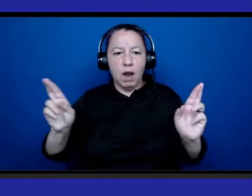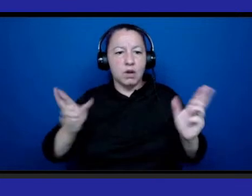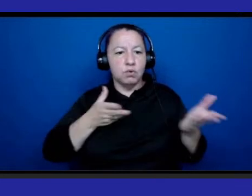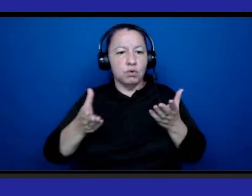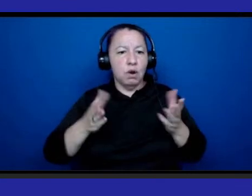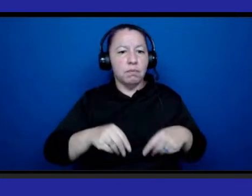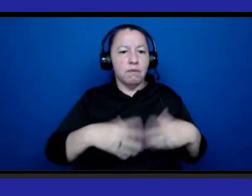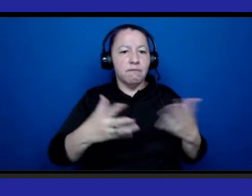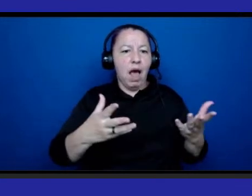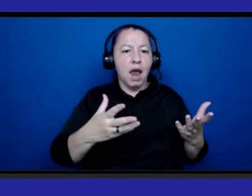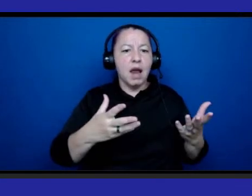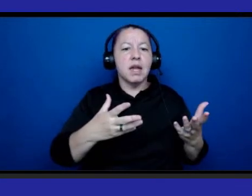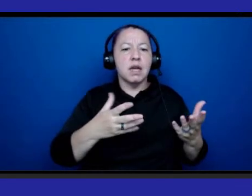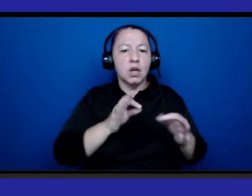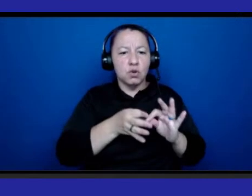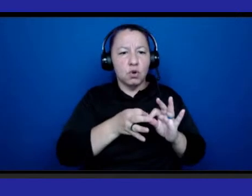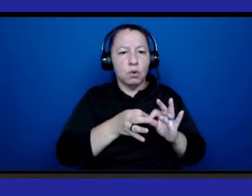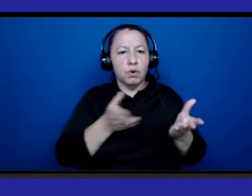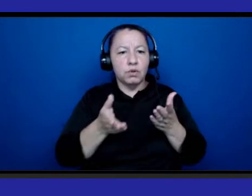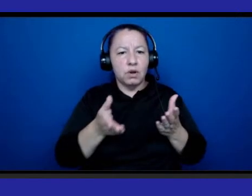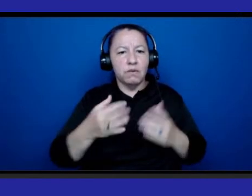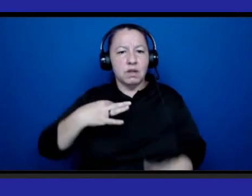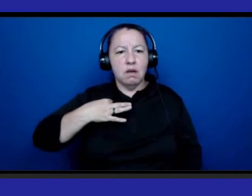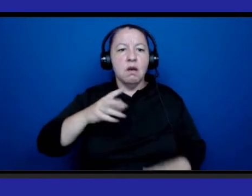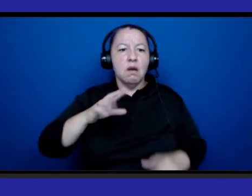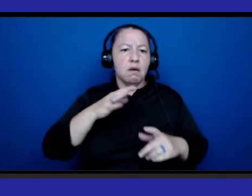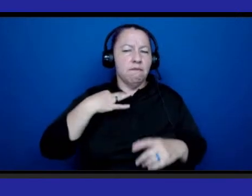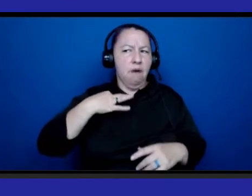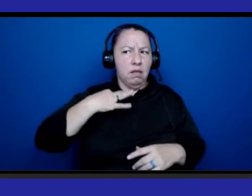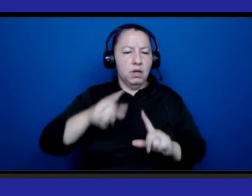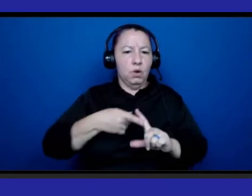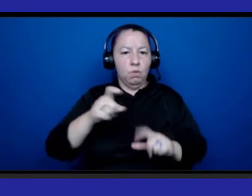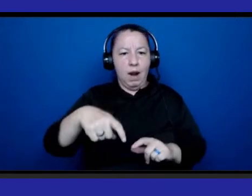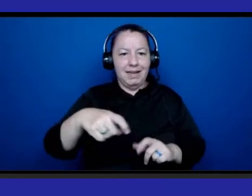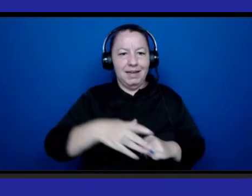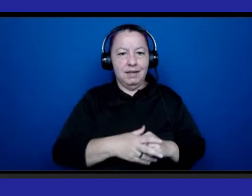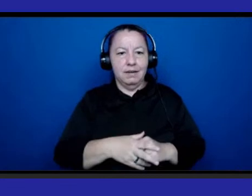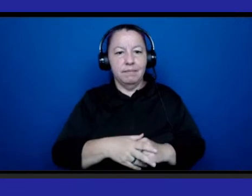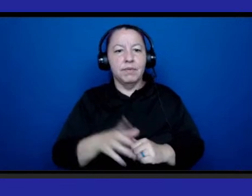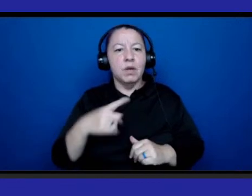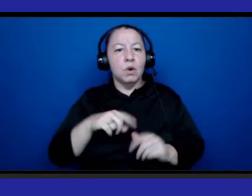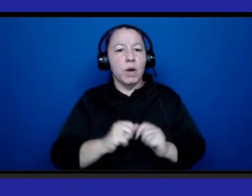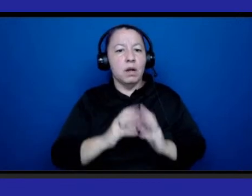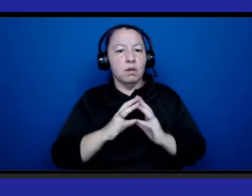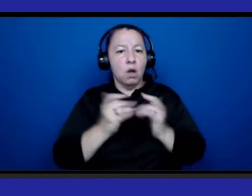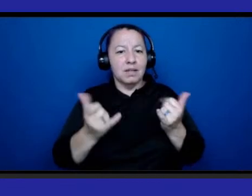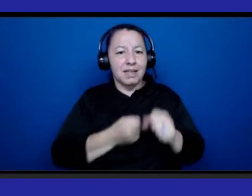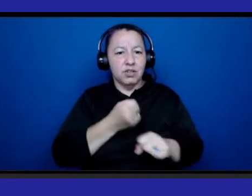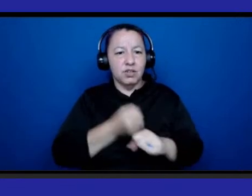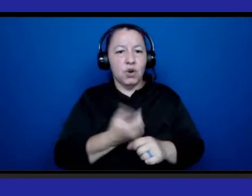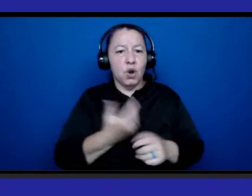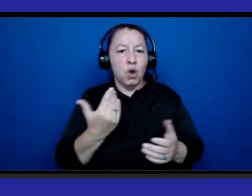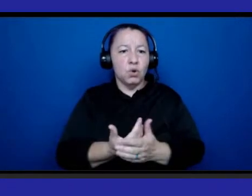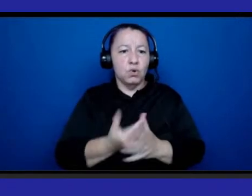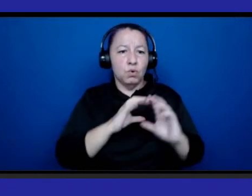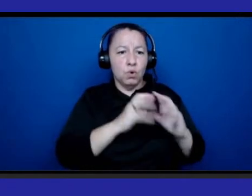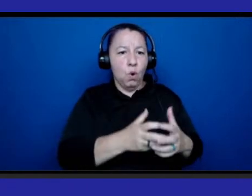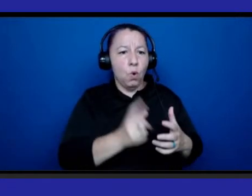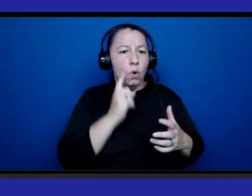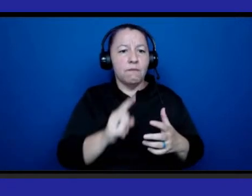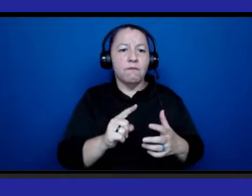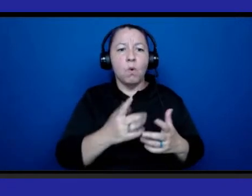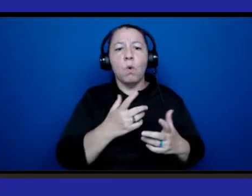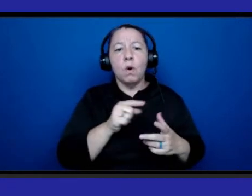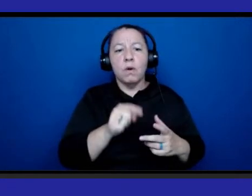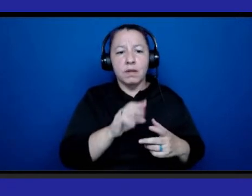interpreter services on a volunteer basis when needed. Now, this year we launched a new cohort for the MISS training, and we've been able